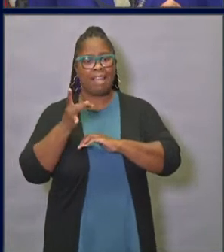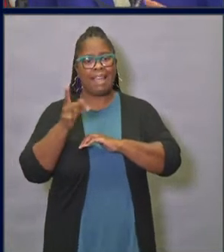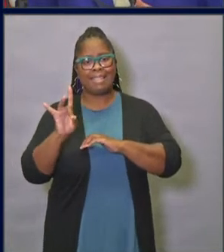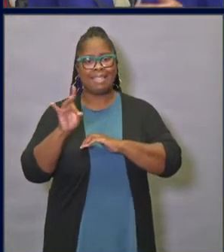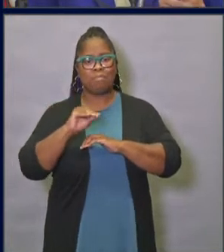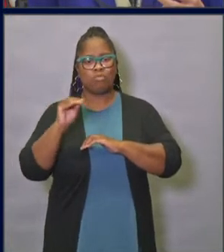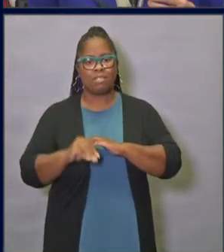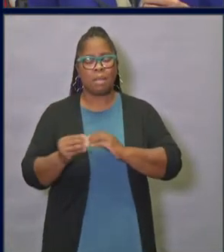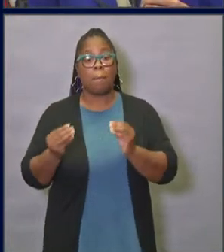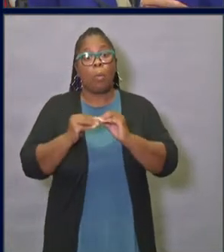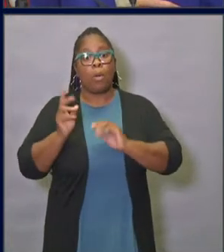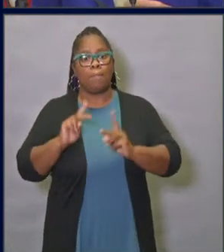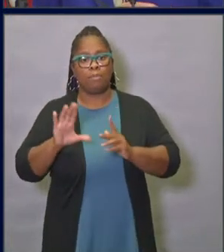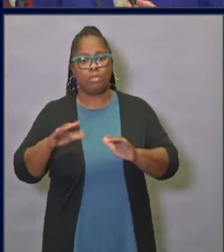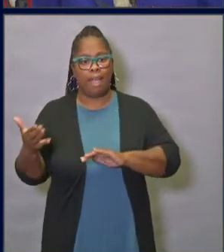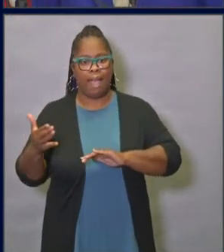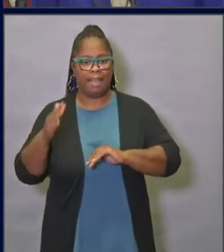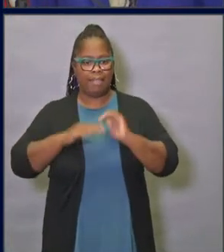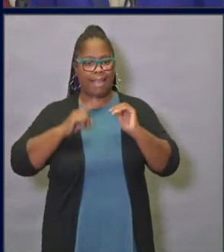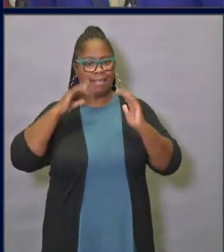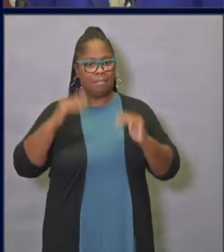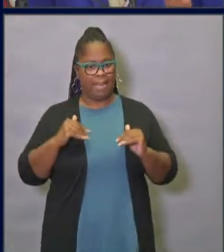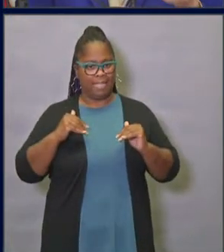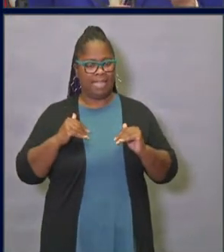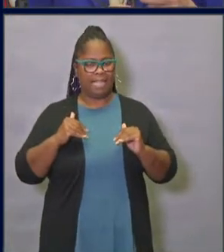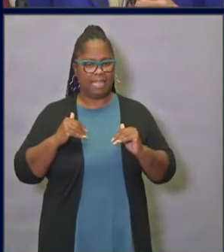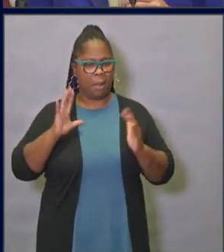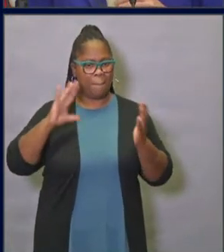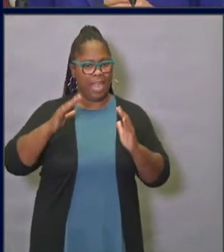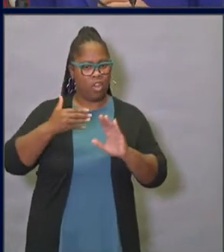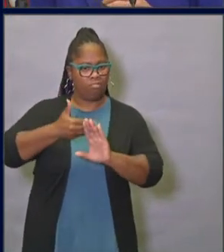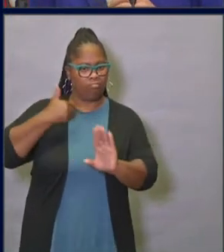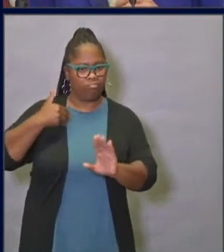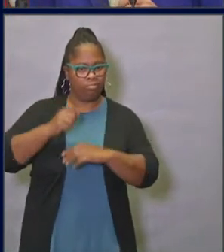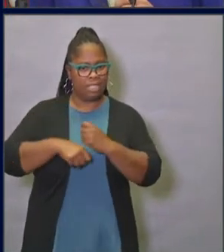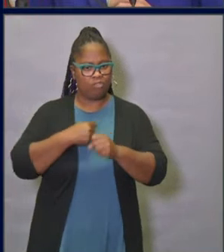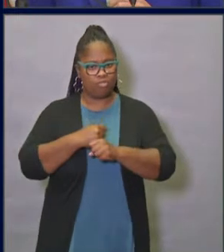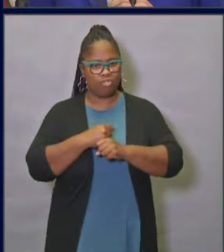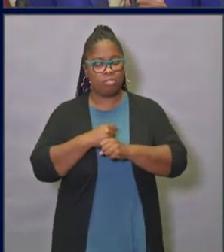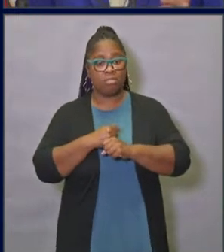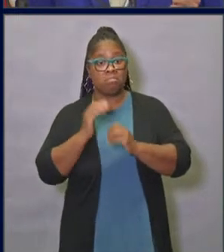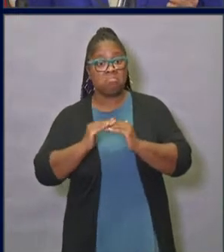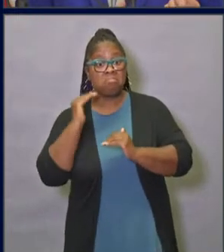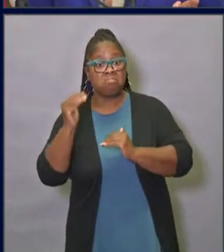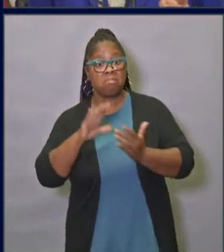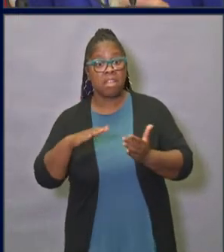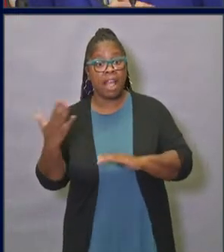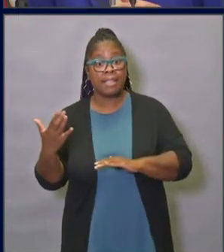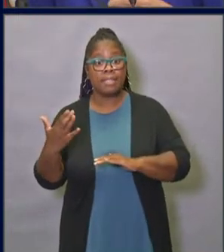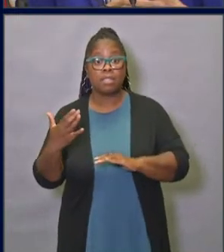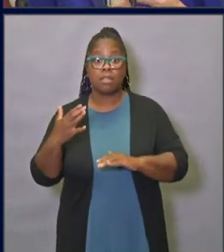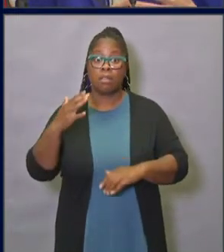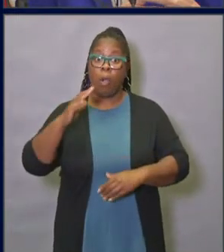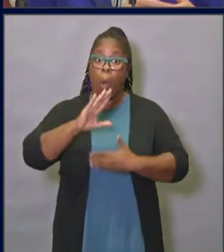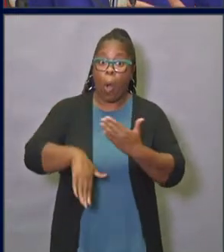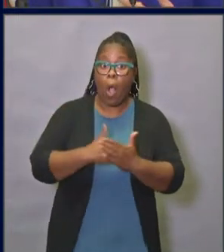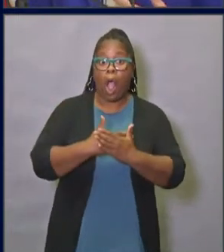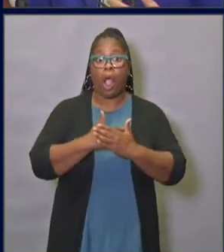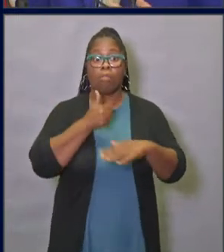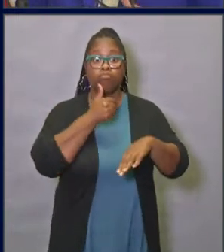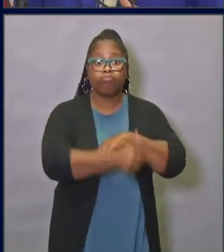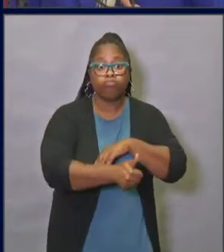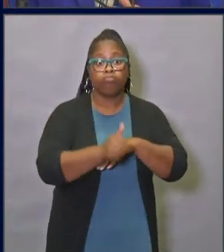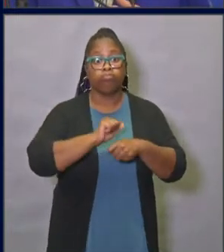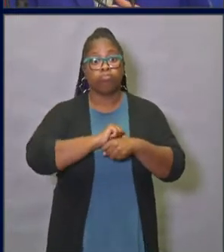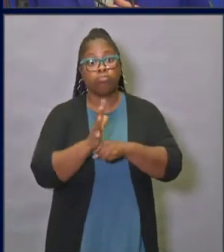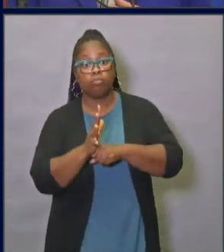we expected based on past trends. And we know that the excess deaths are not fully attributable to just people who